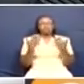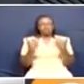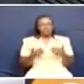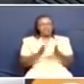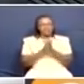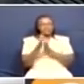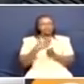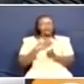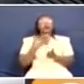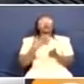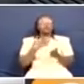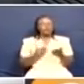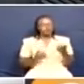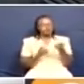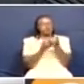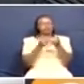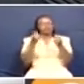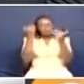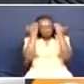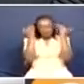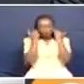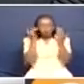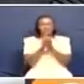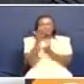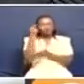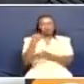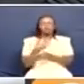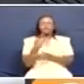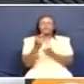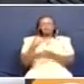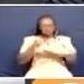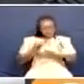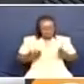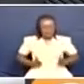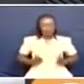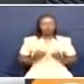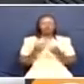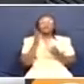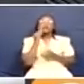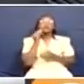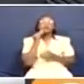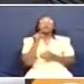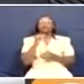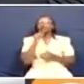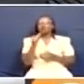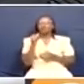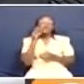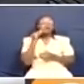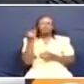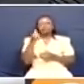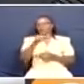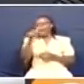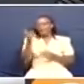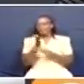to assist the court with. And that is why I set out my personal experience and not the experience of any branch